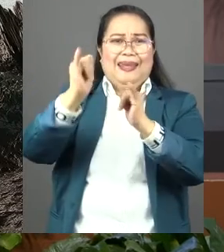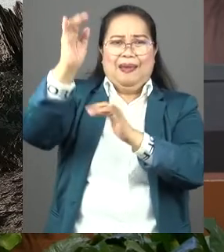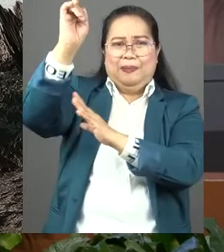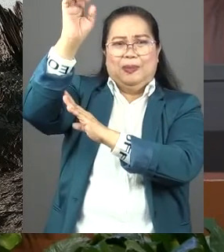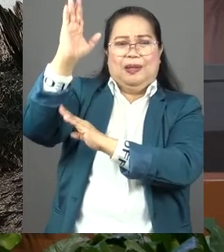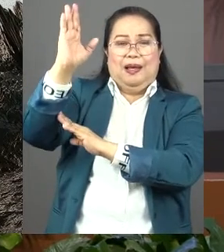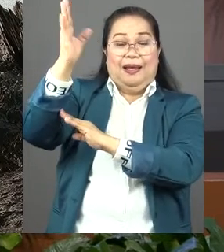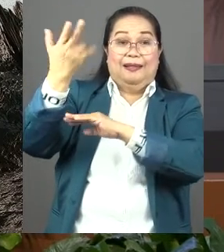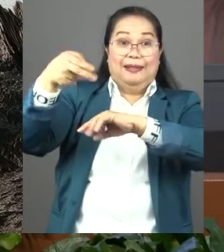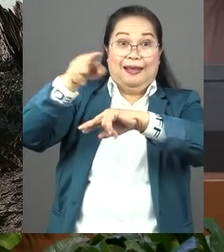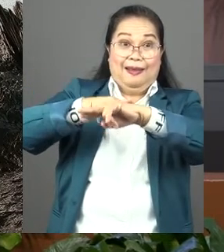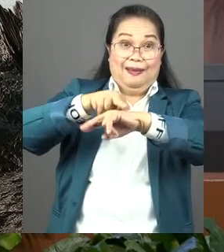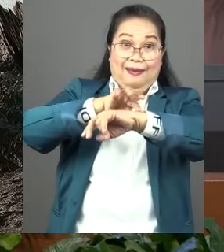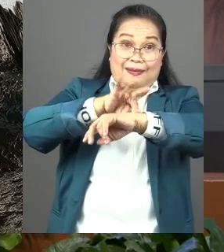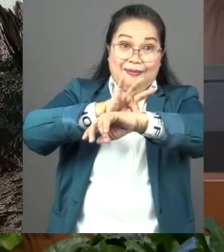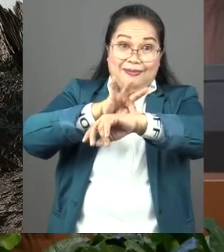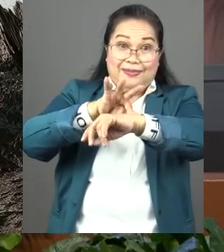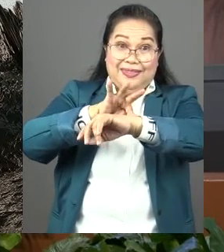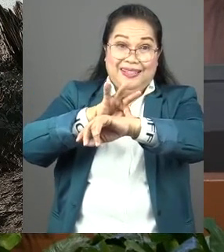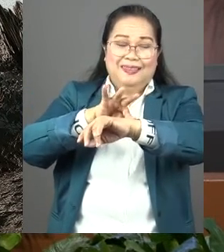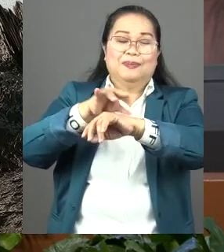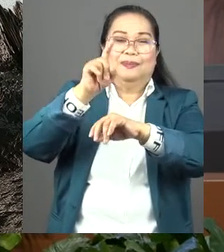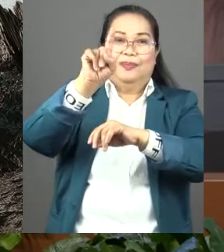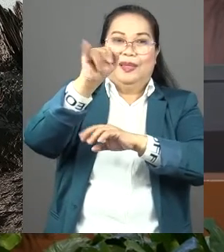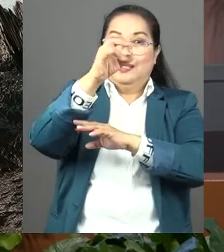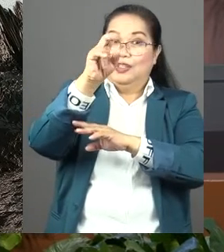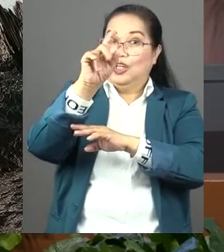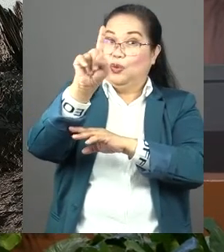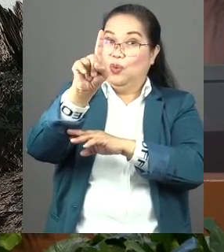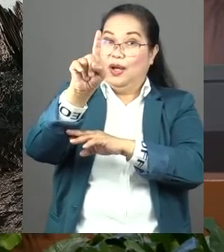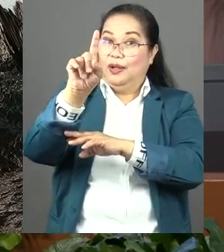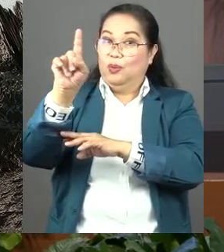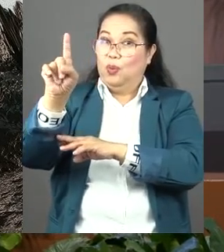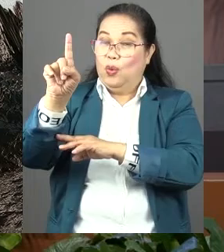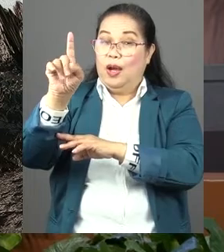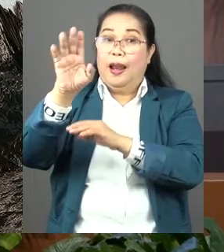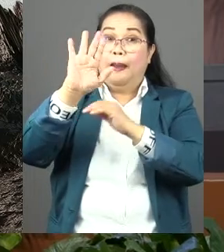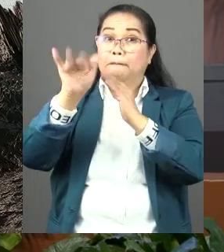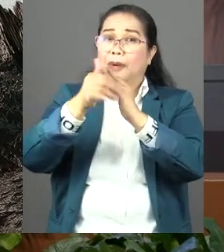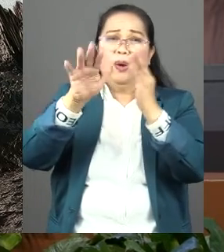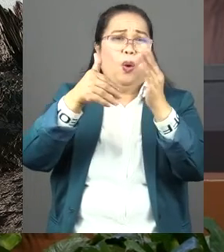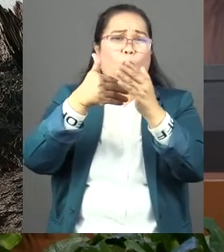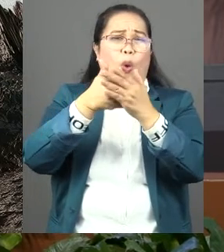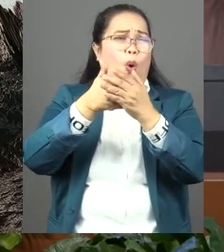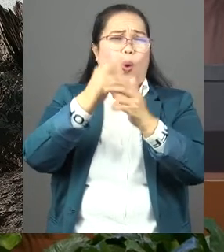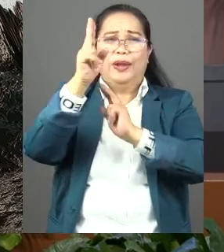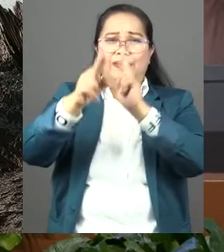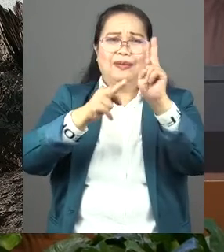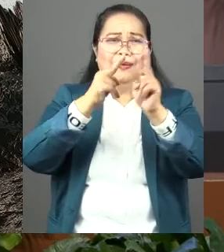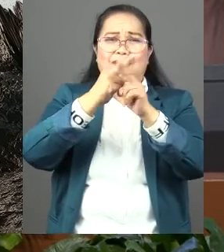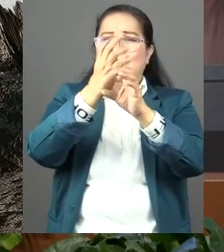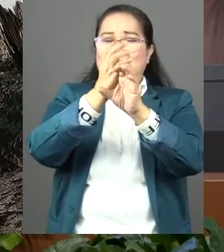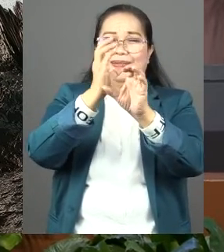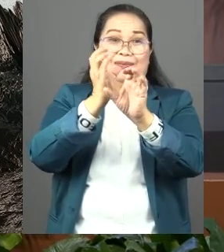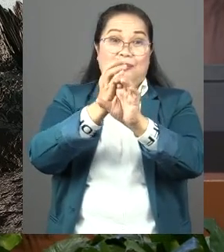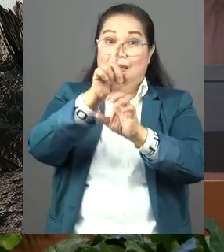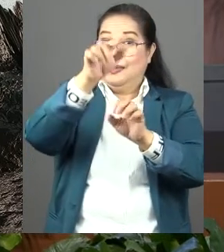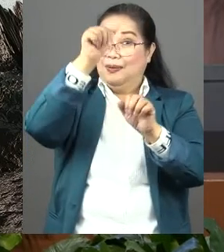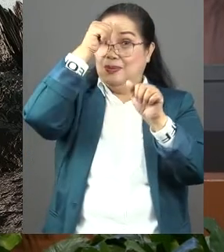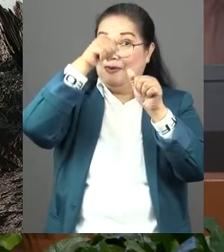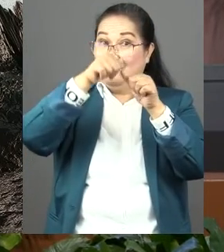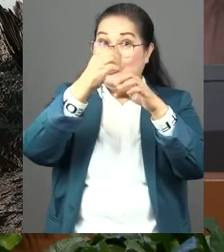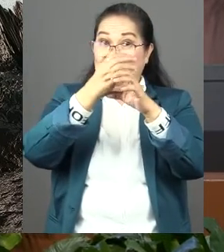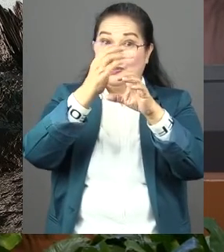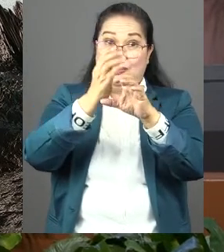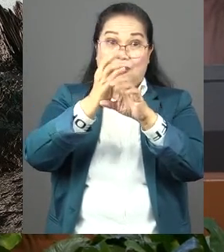human flesh to himself. John 1:1 reminds us that by him everything in the universe was created, but remember the creator